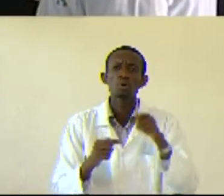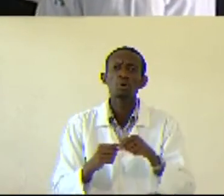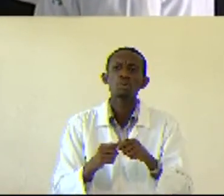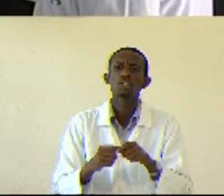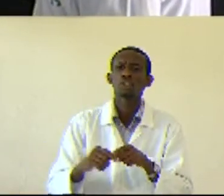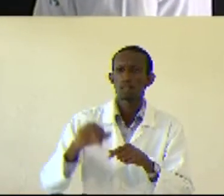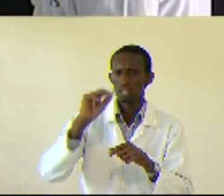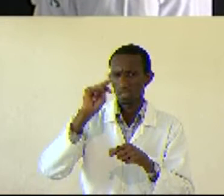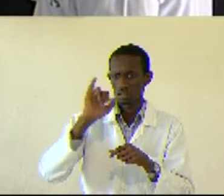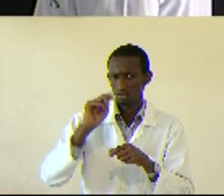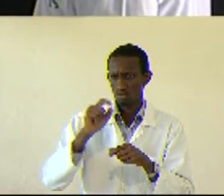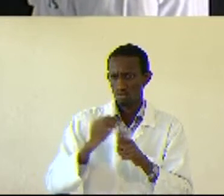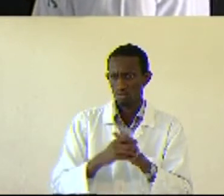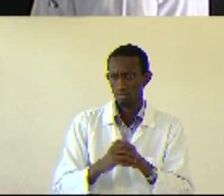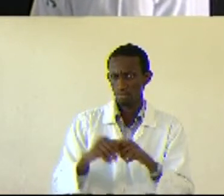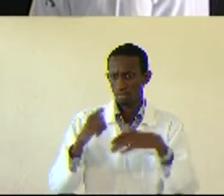integral of minus